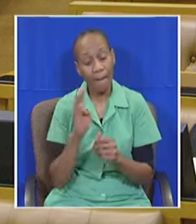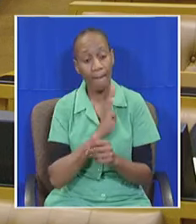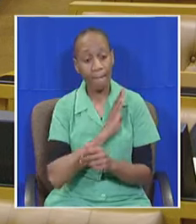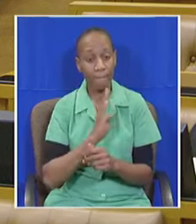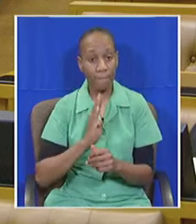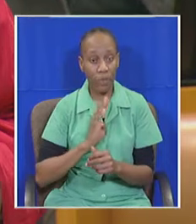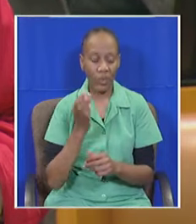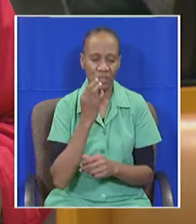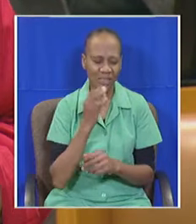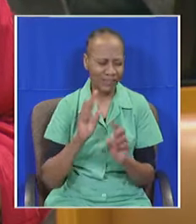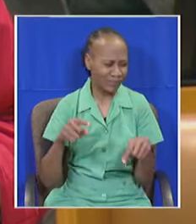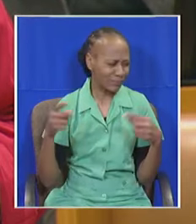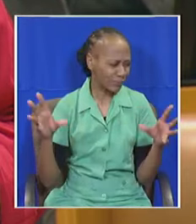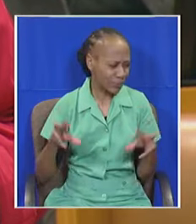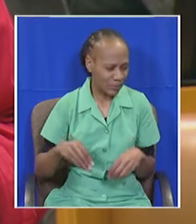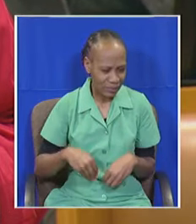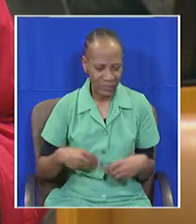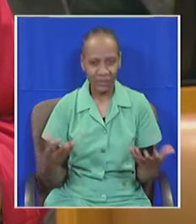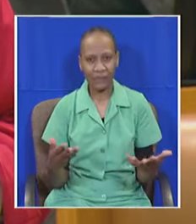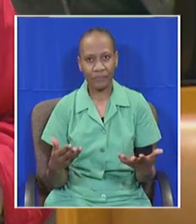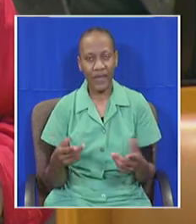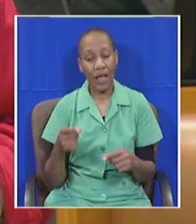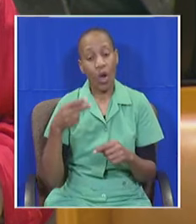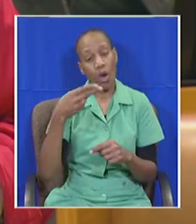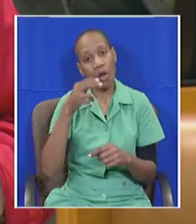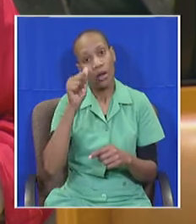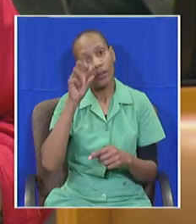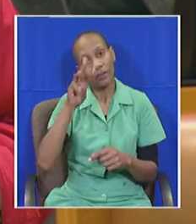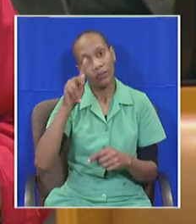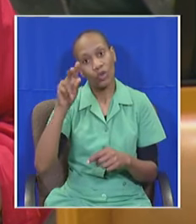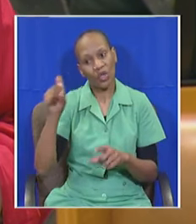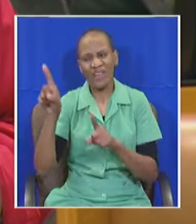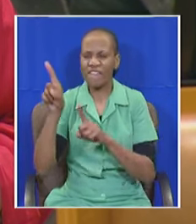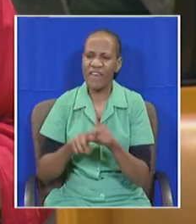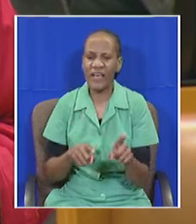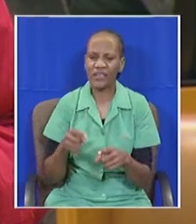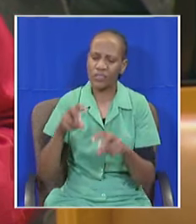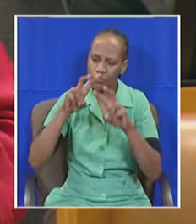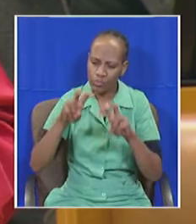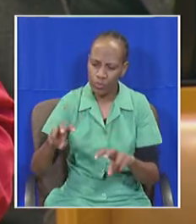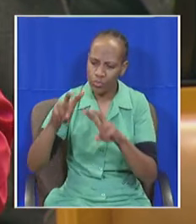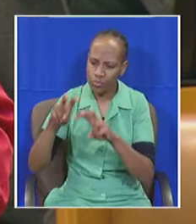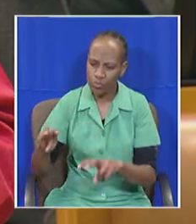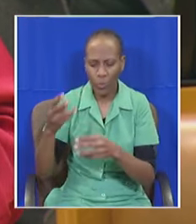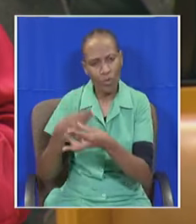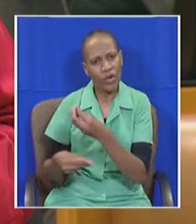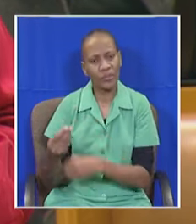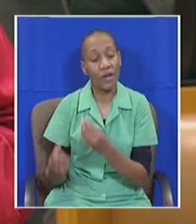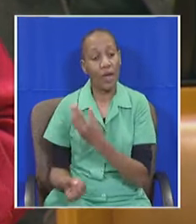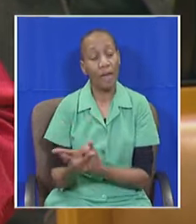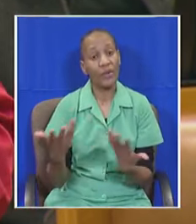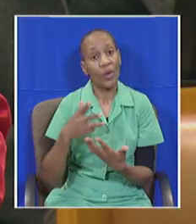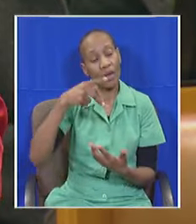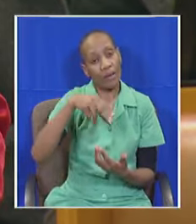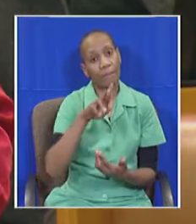expressed disgust at the failure of the Hawks to investigate corruption, which happened at PRASA under the chairpersonship of a